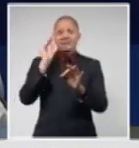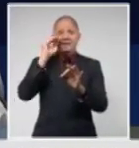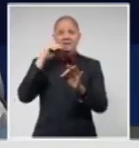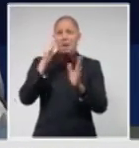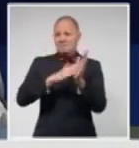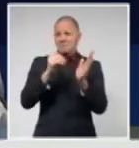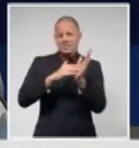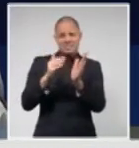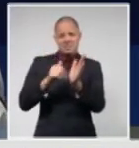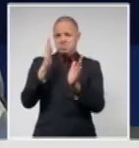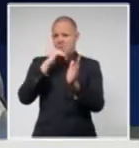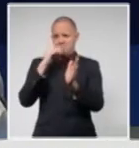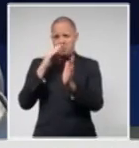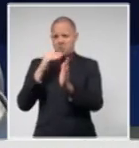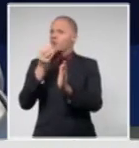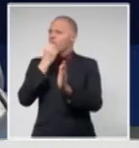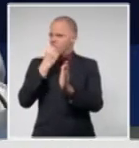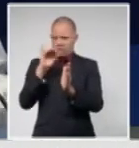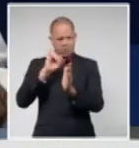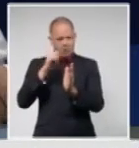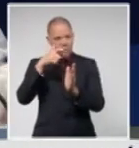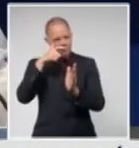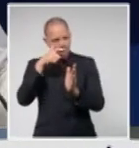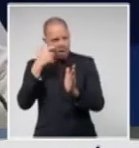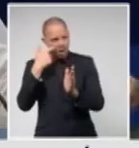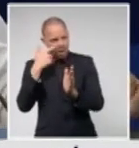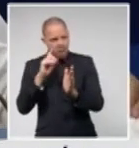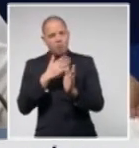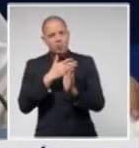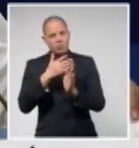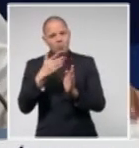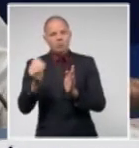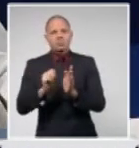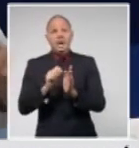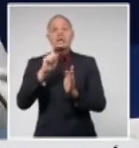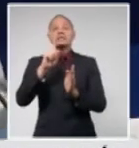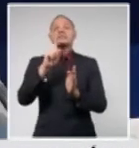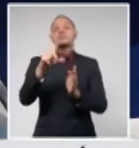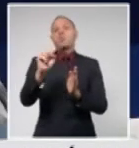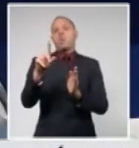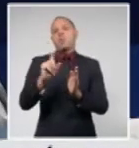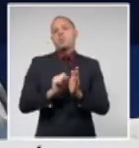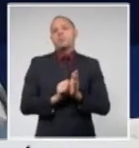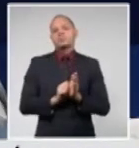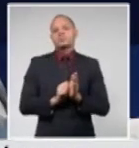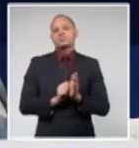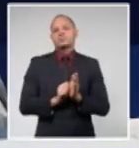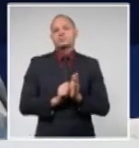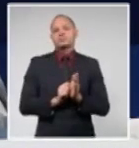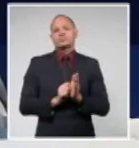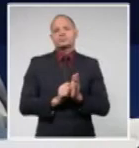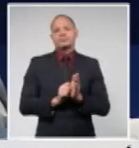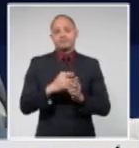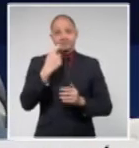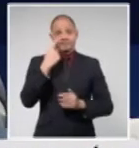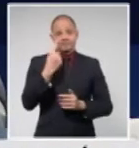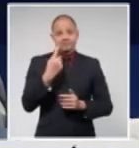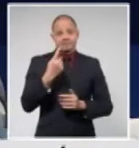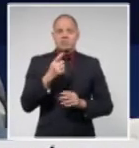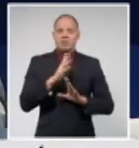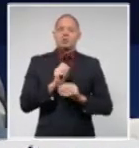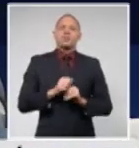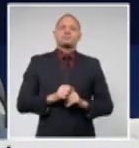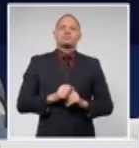1,141 from Ciego de Ávila, 101 from the Isle of Youth Special Municipality, despite reporting no